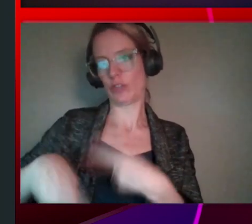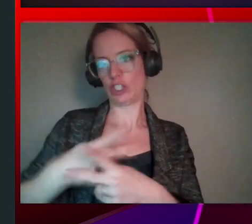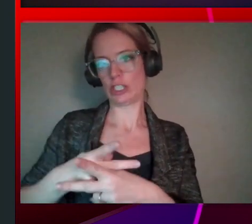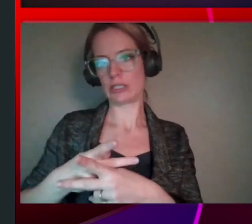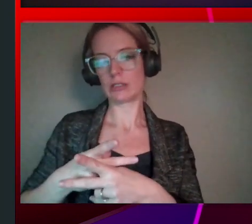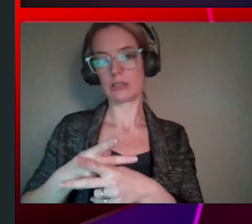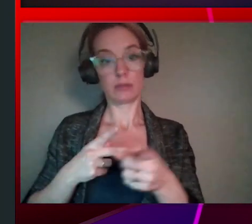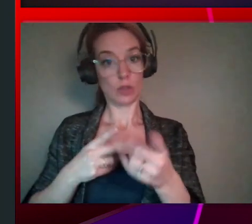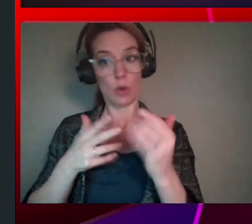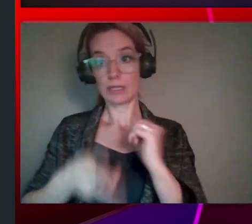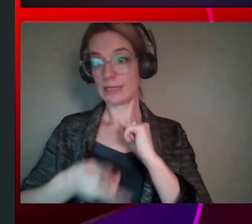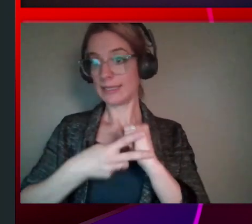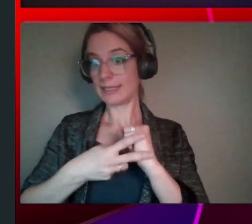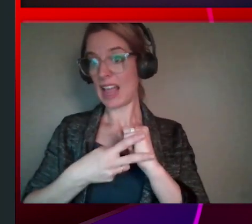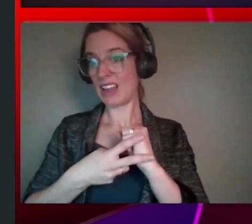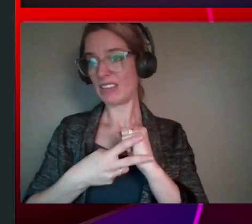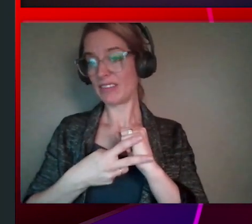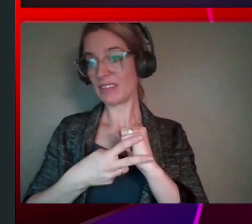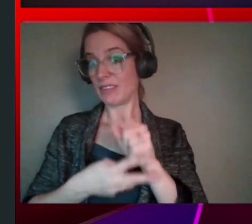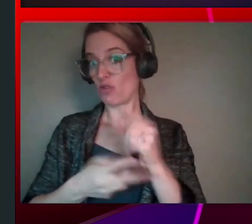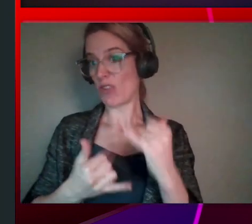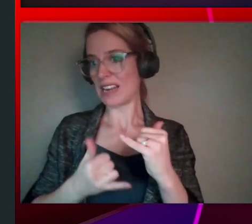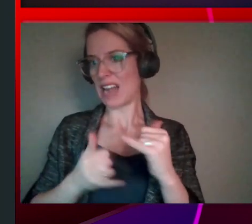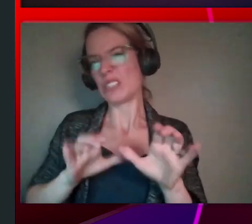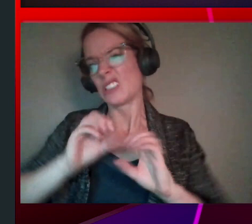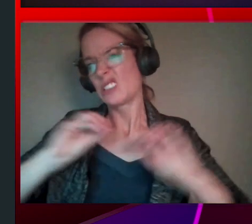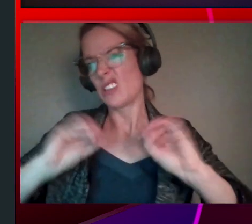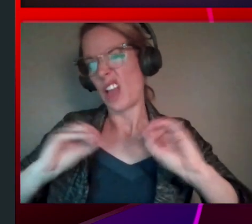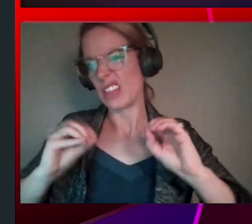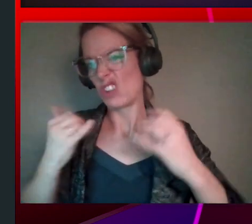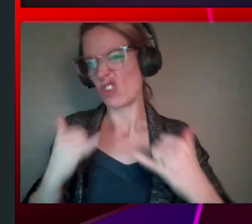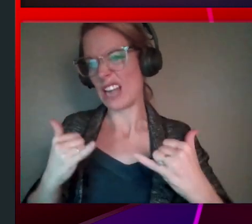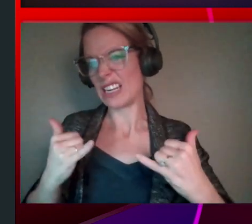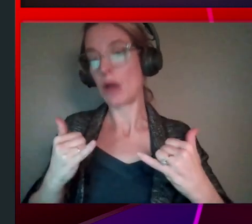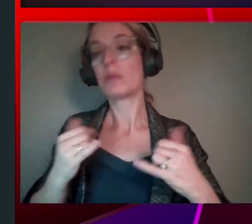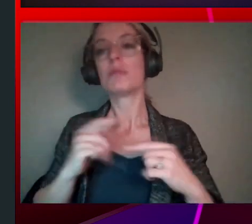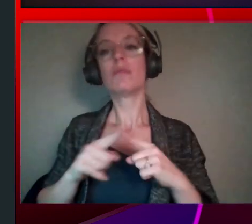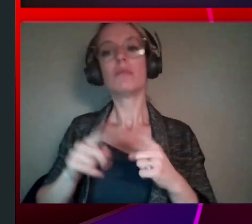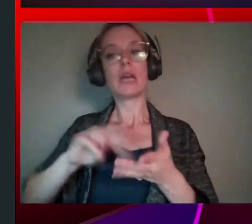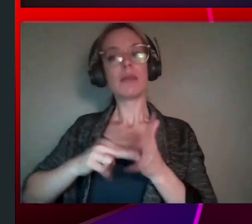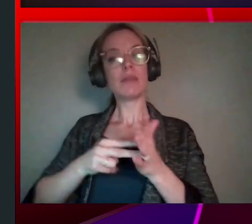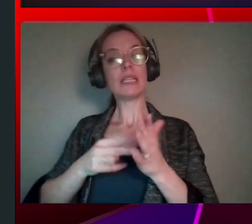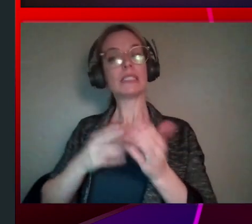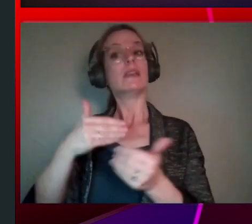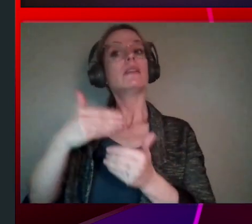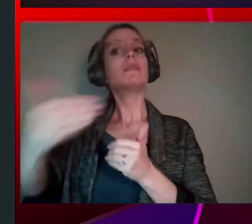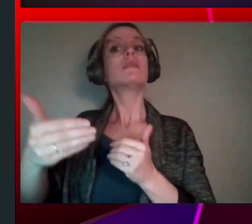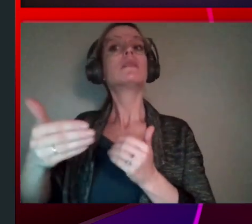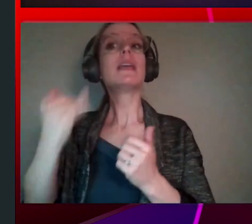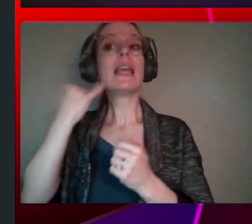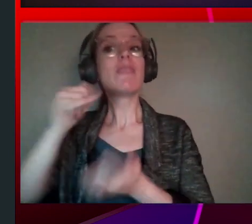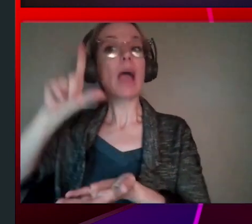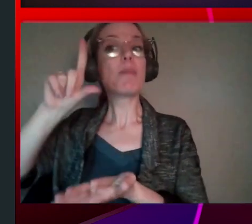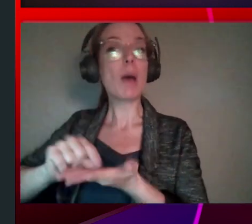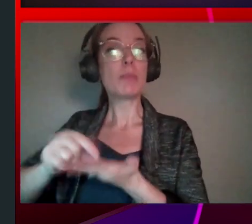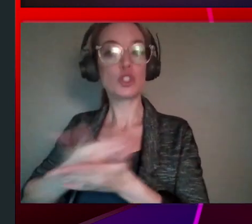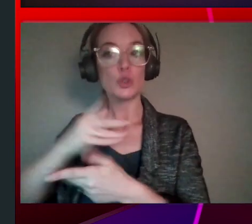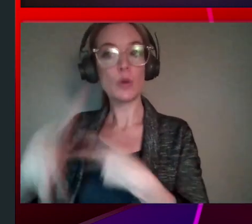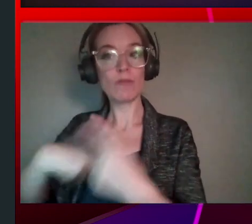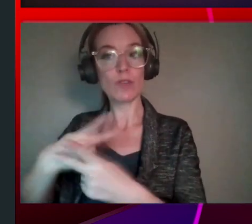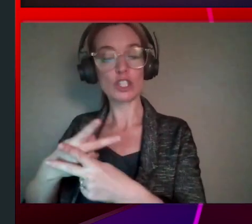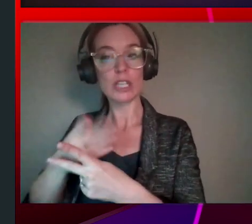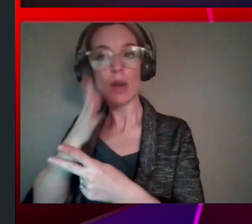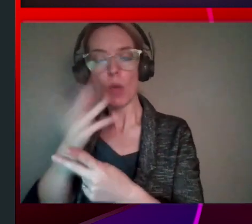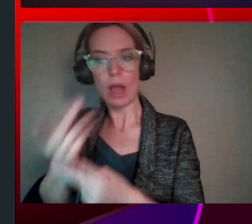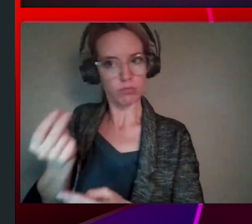says, when I publish a new version, I'm going to have SnapStart enabled on that version. So it's not going to take snapshots and